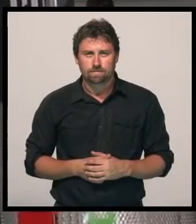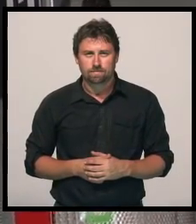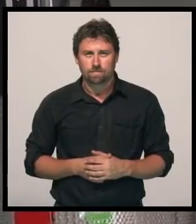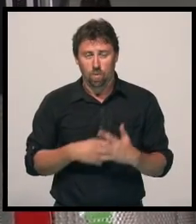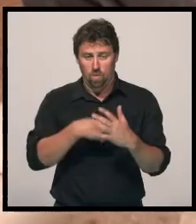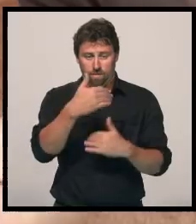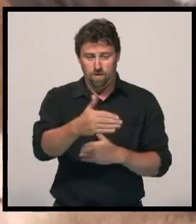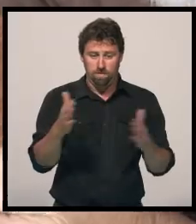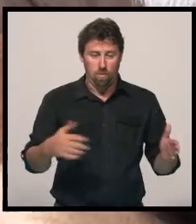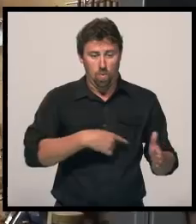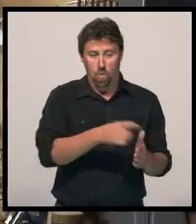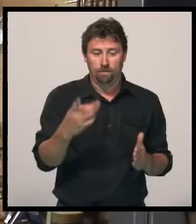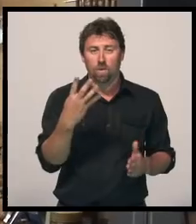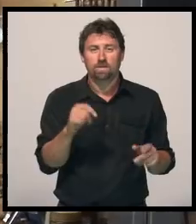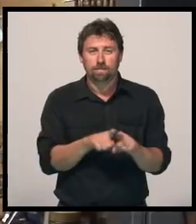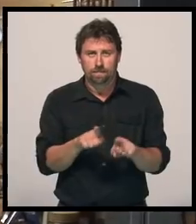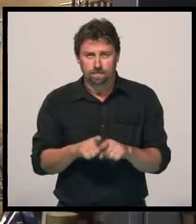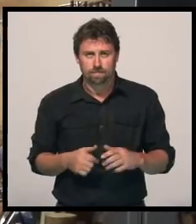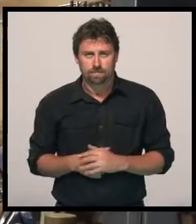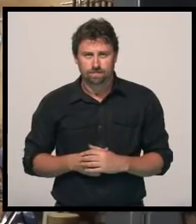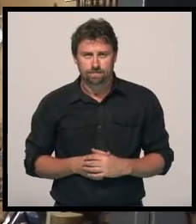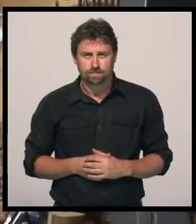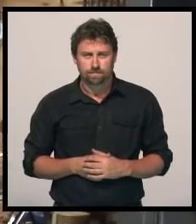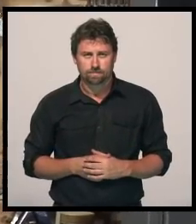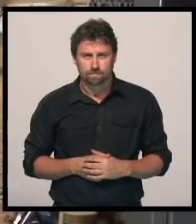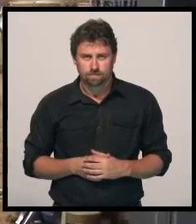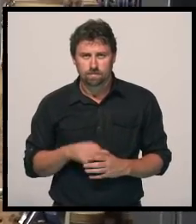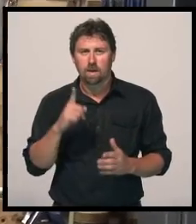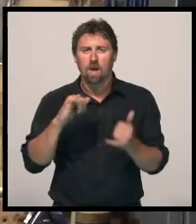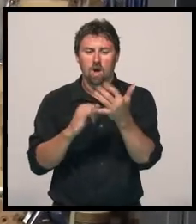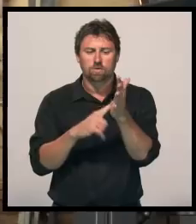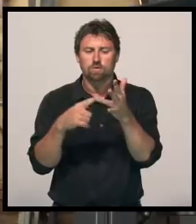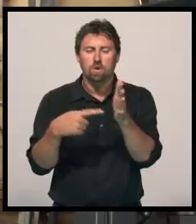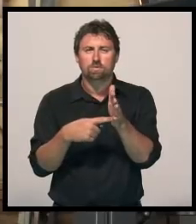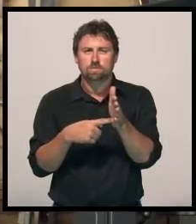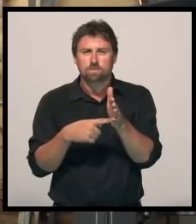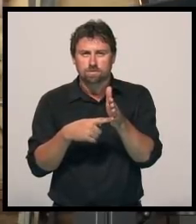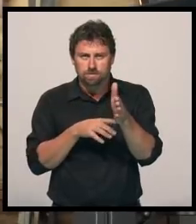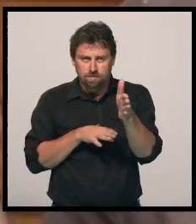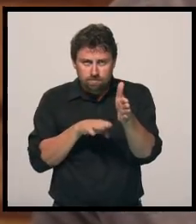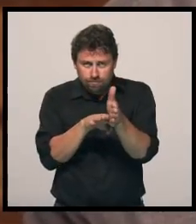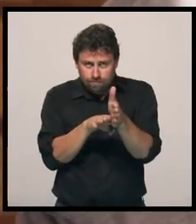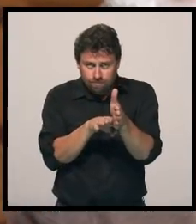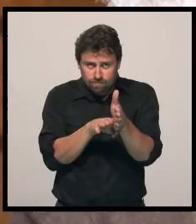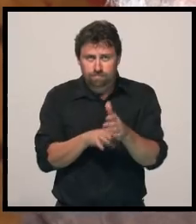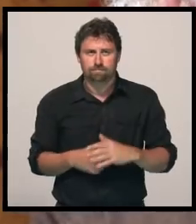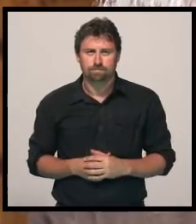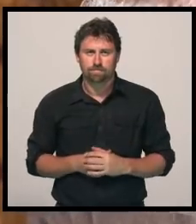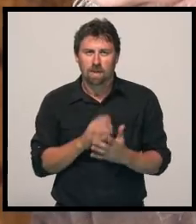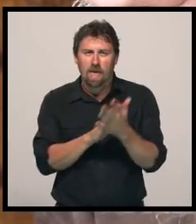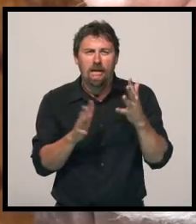on all four panels. Now, we'll put the slot in. Whoops, sorry. We'll put the slot in for the panel to sit in.